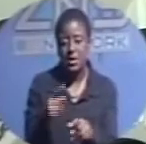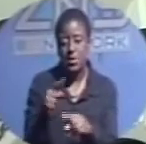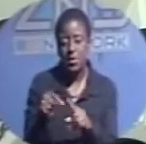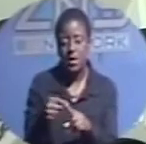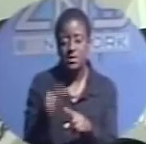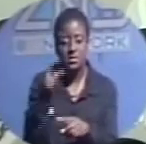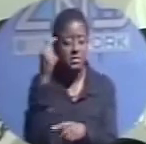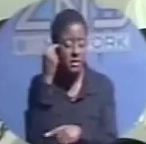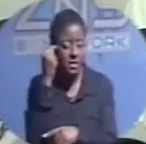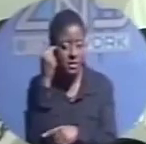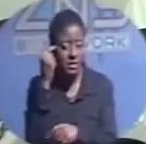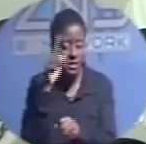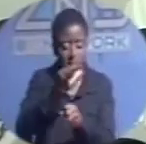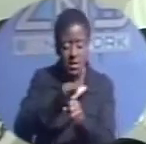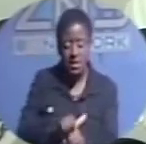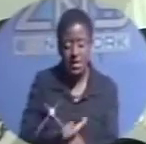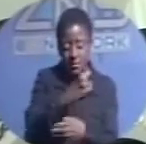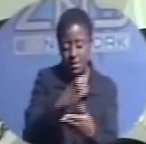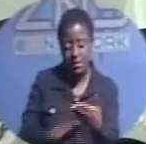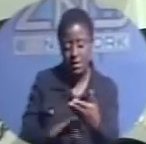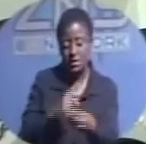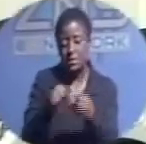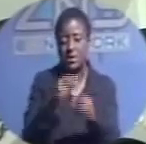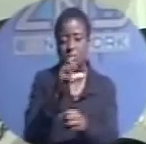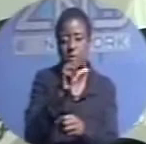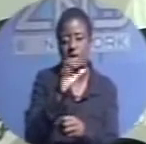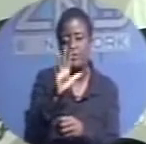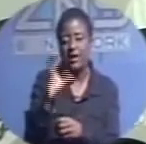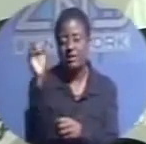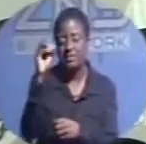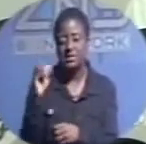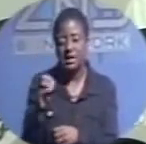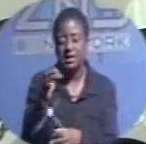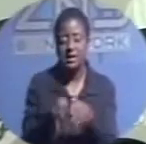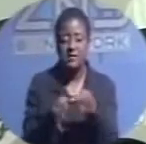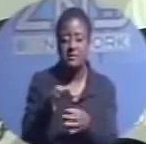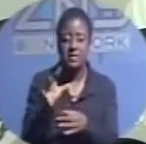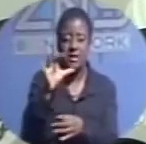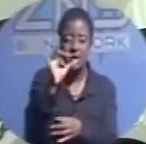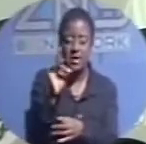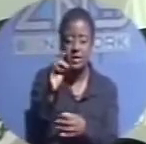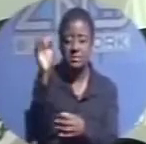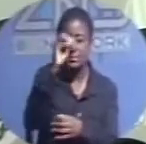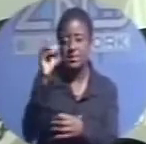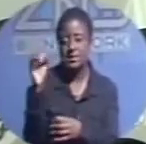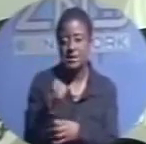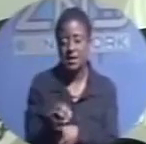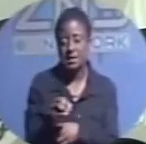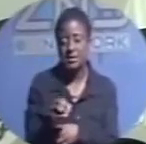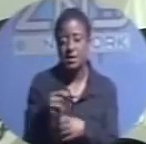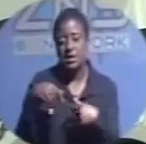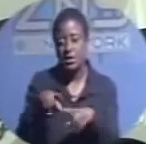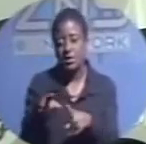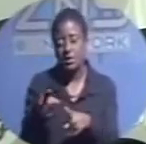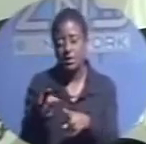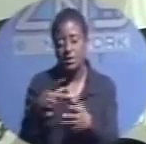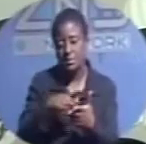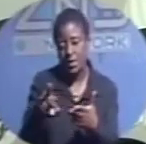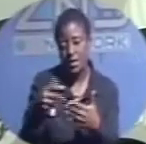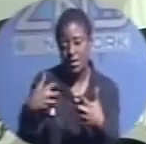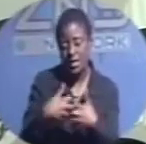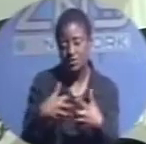company averages about 25%, if 8% is going to electricity, I mean, you could